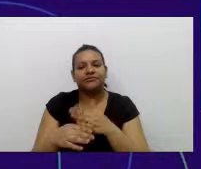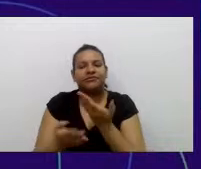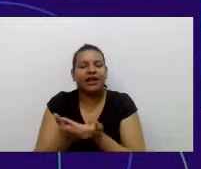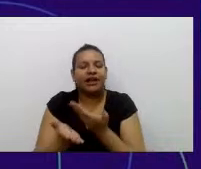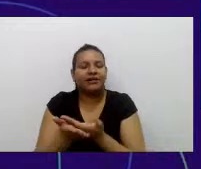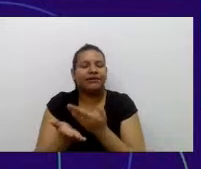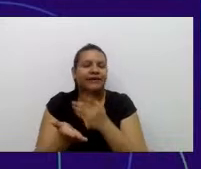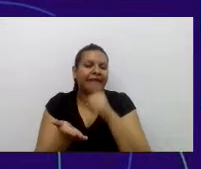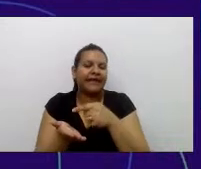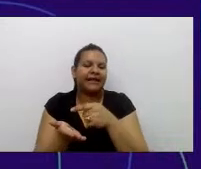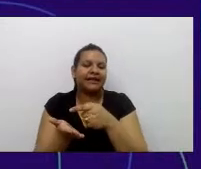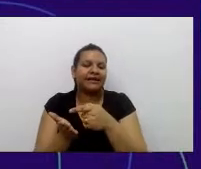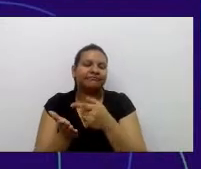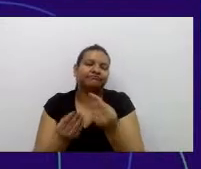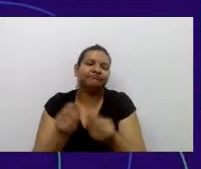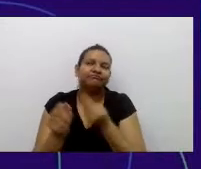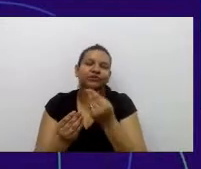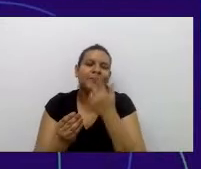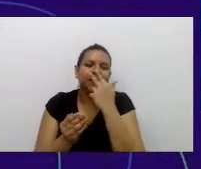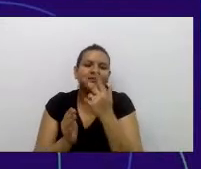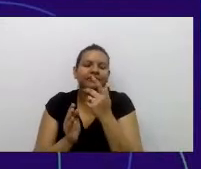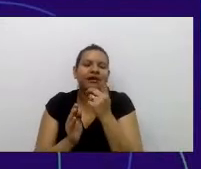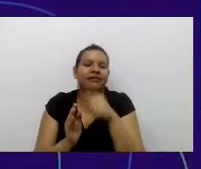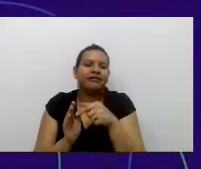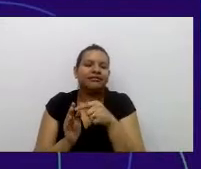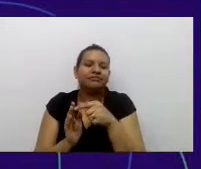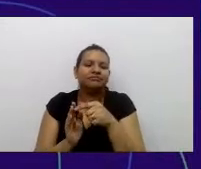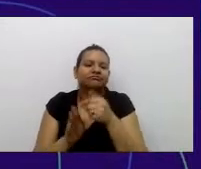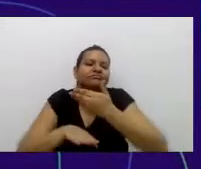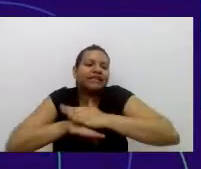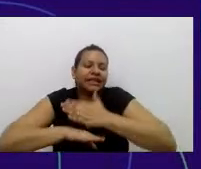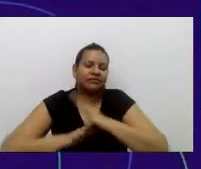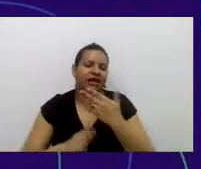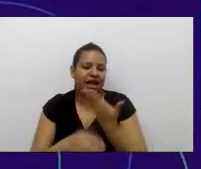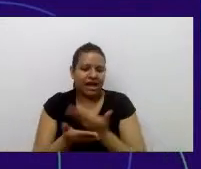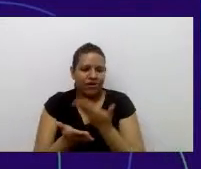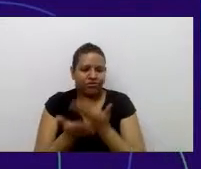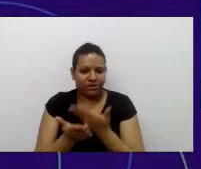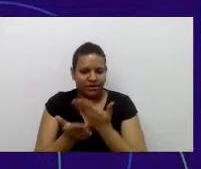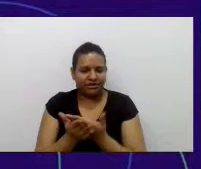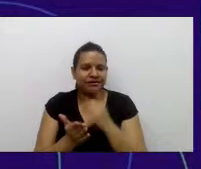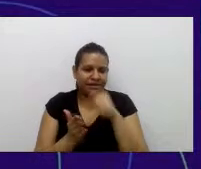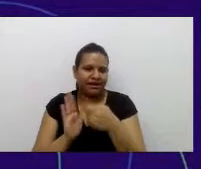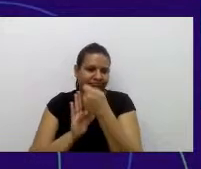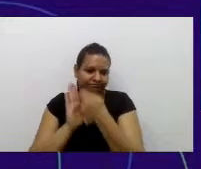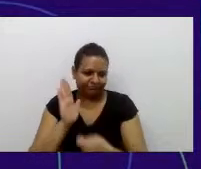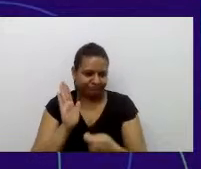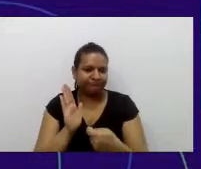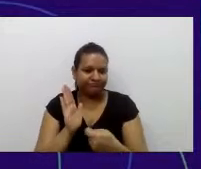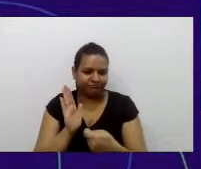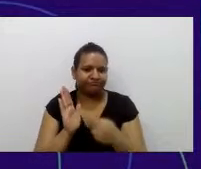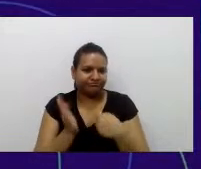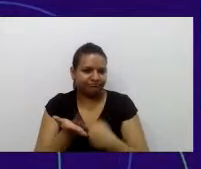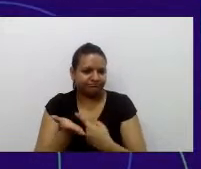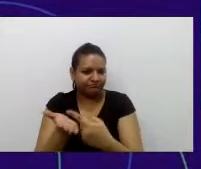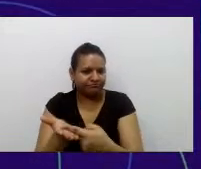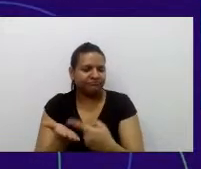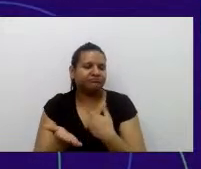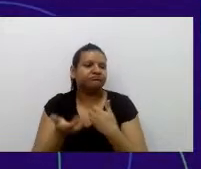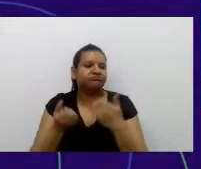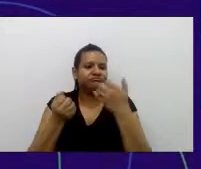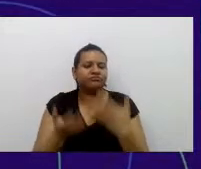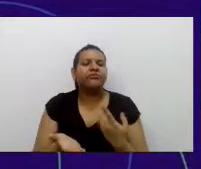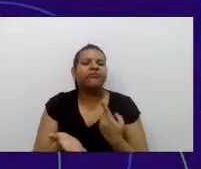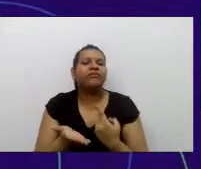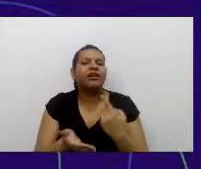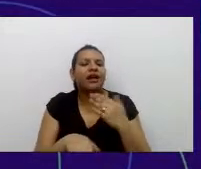B2 students. And I even specify the length of the class and so on. And that at the end, I'd like learners to focus on peer checking